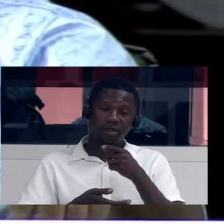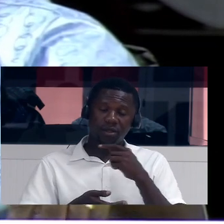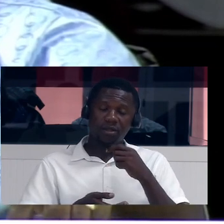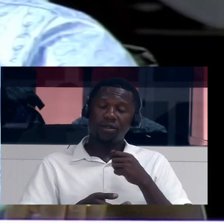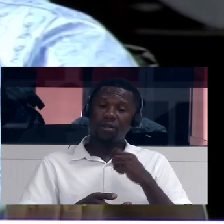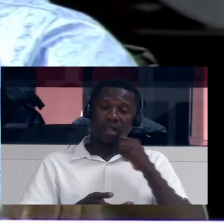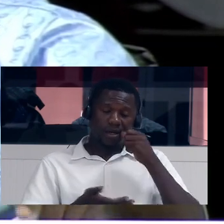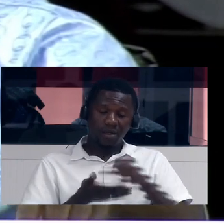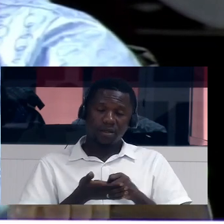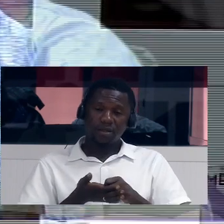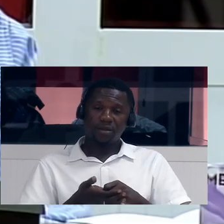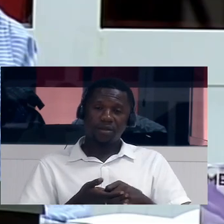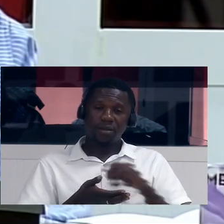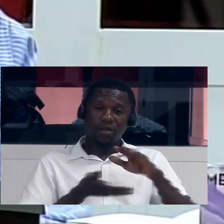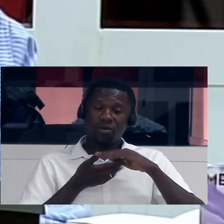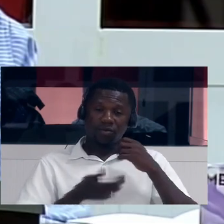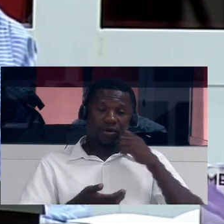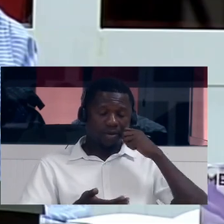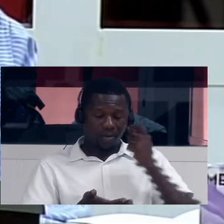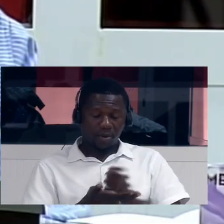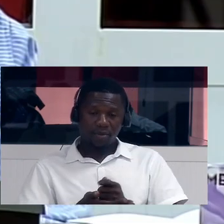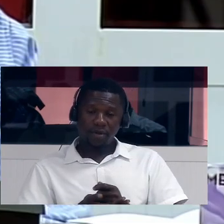permits to demonstrate? That kind of